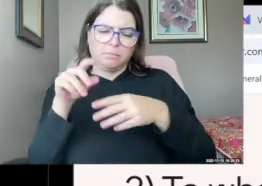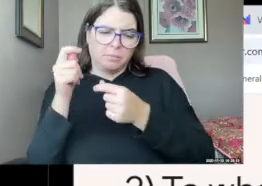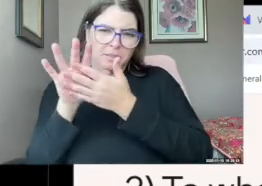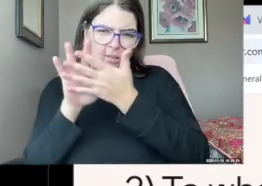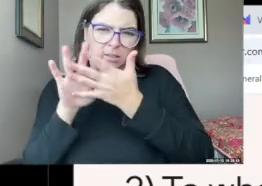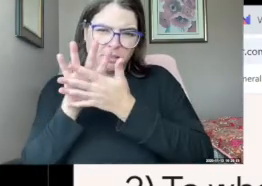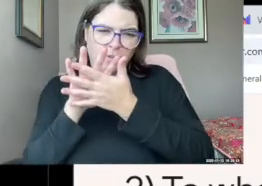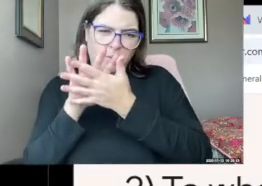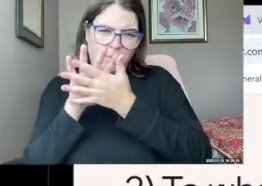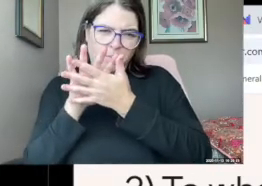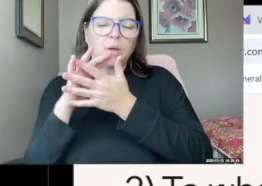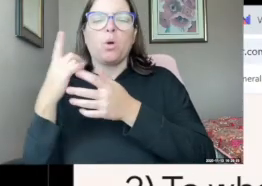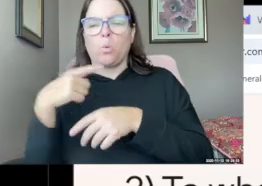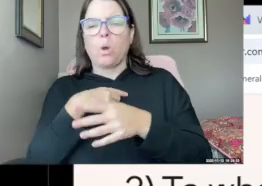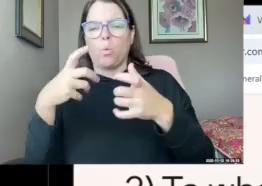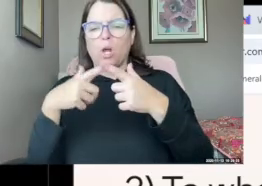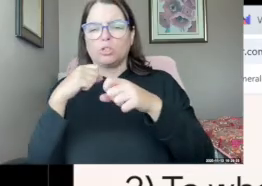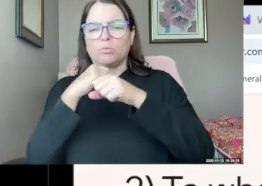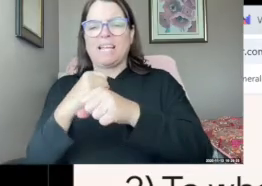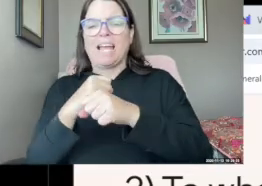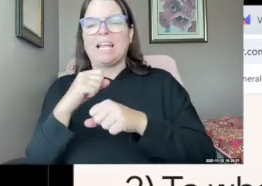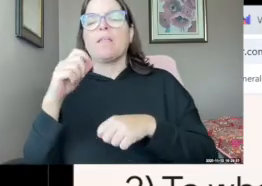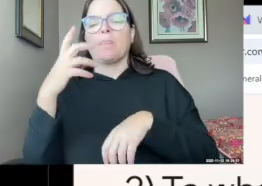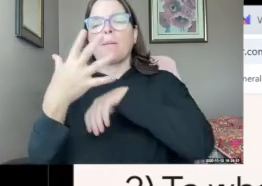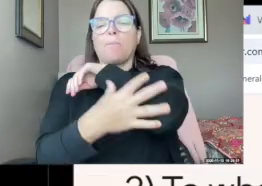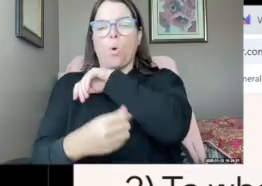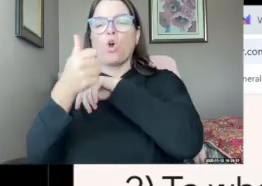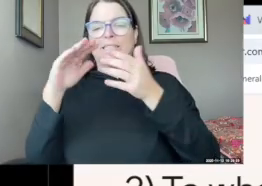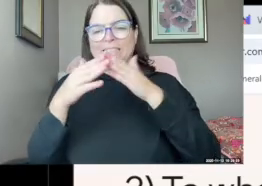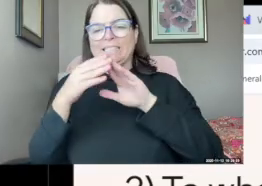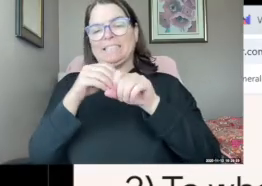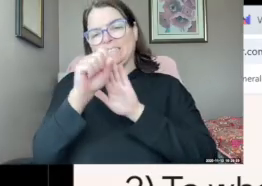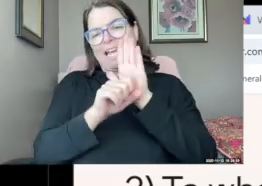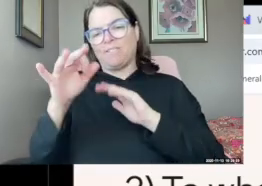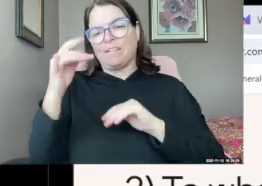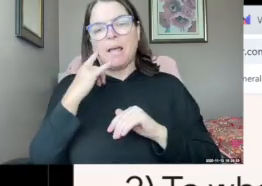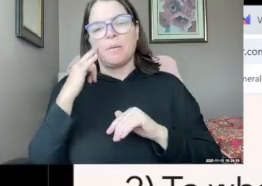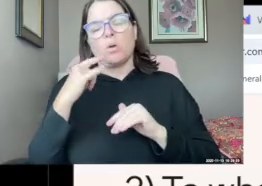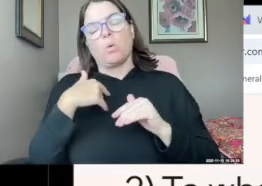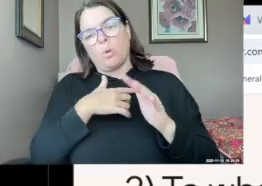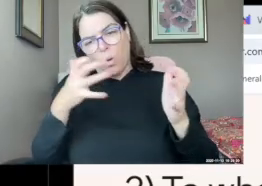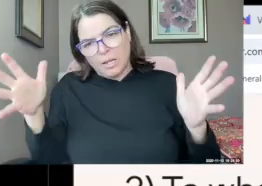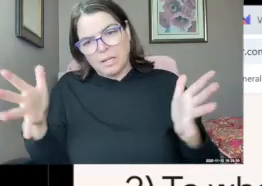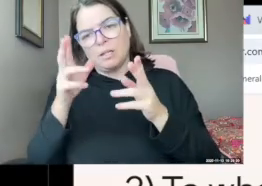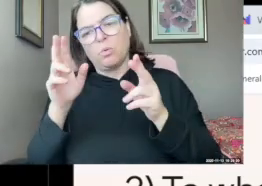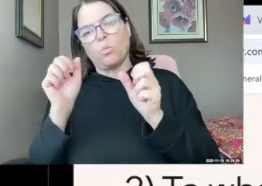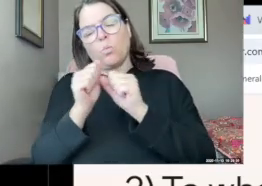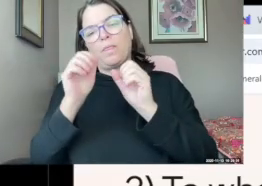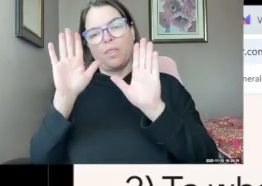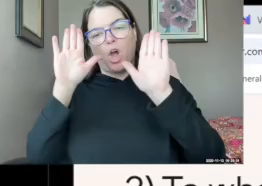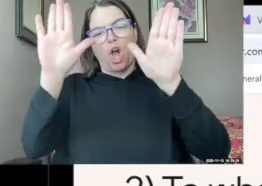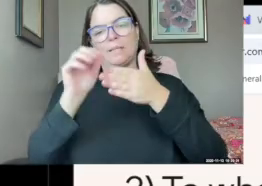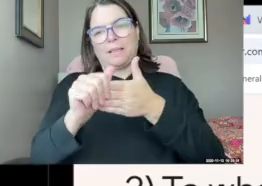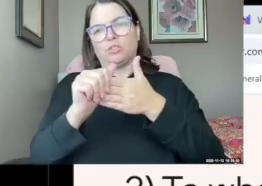cities is a farmer city with four forest cities in the state of California with some